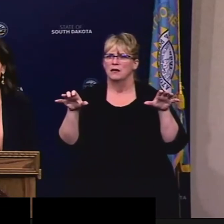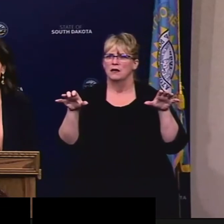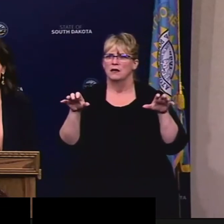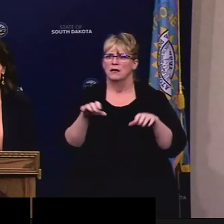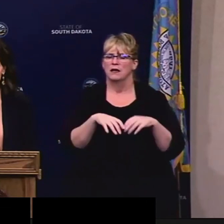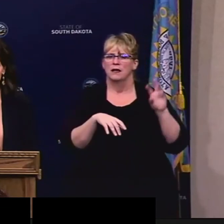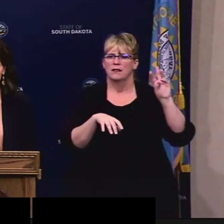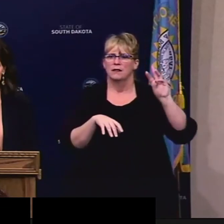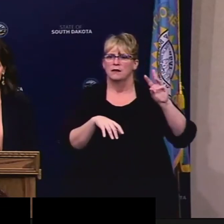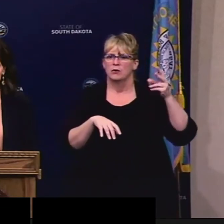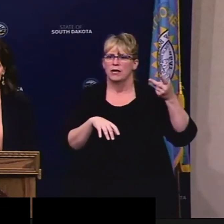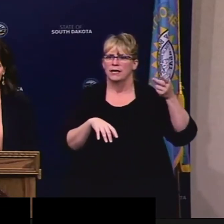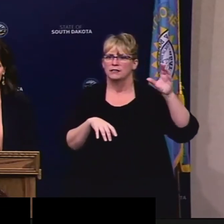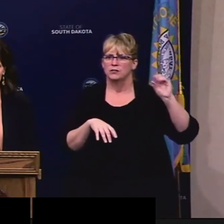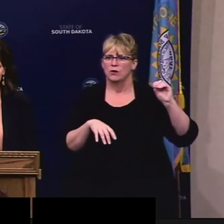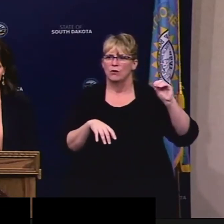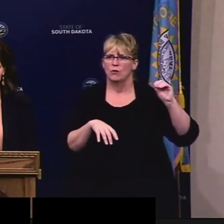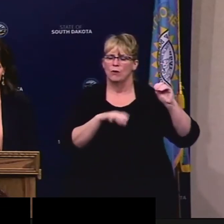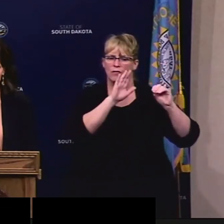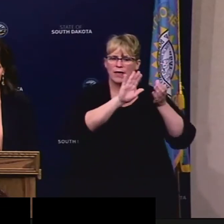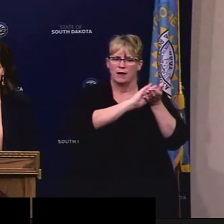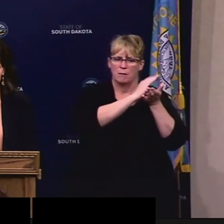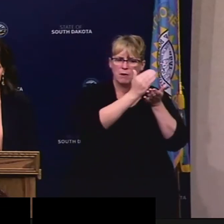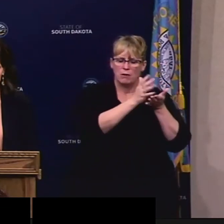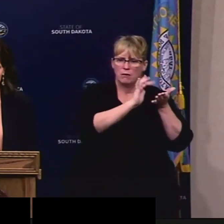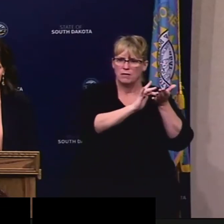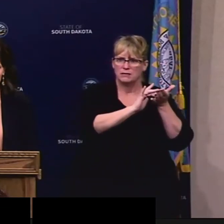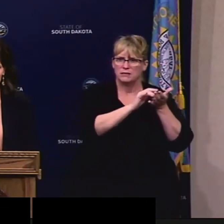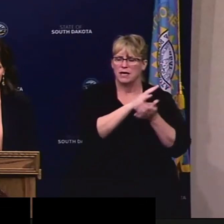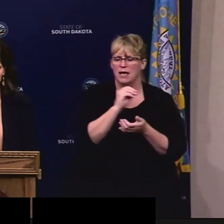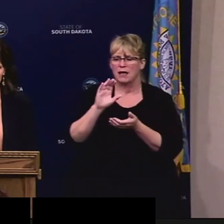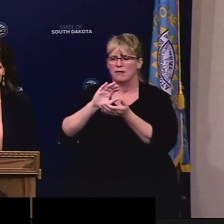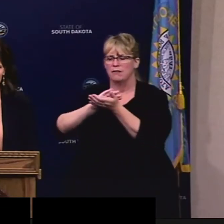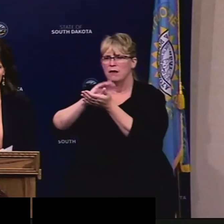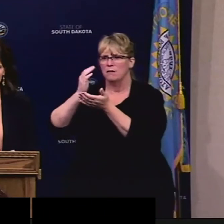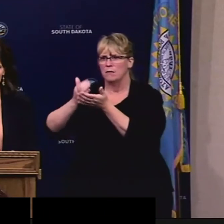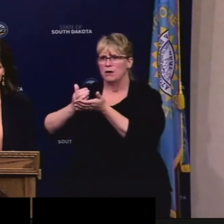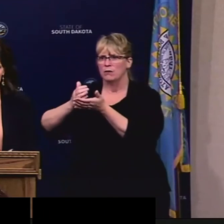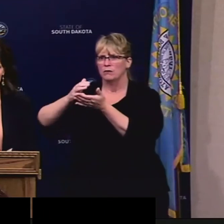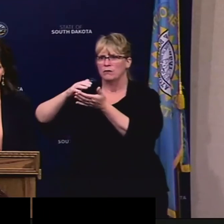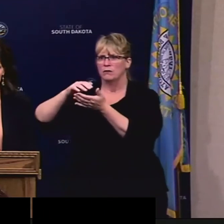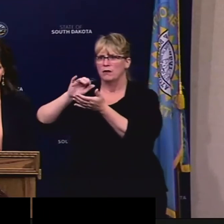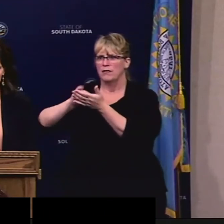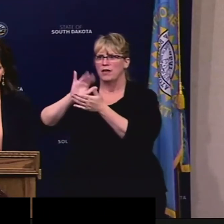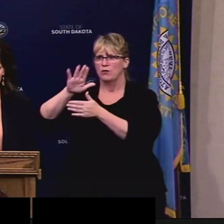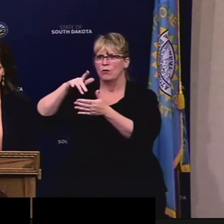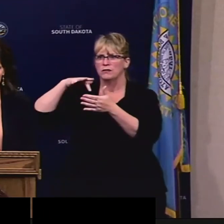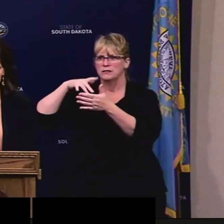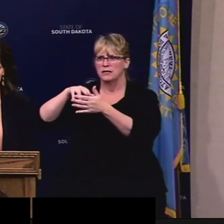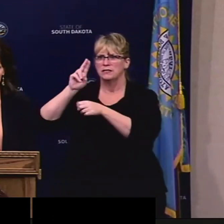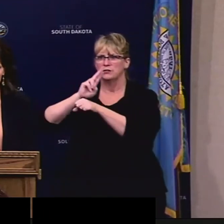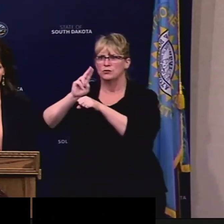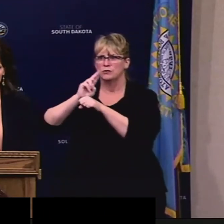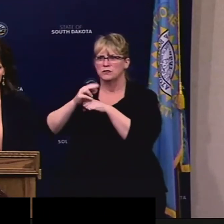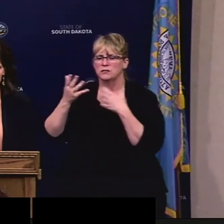Health Organization doses and the doses that your study is using?